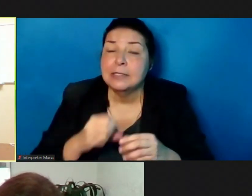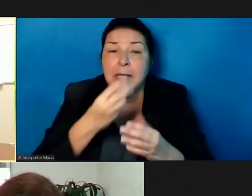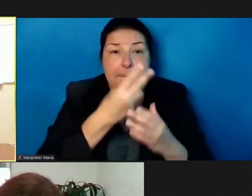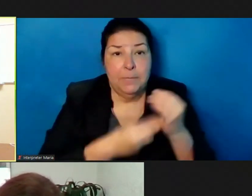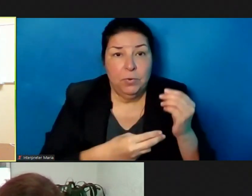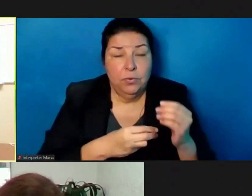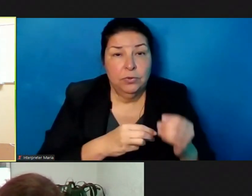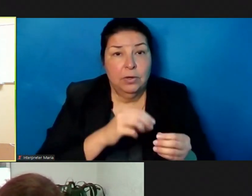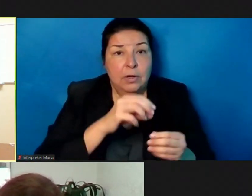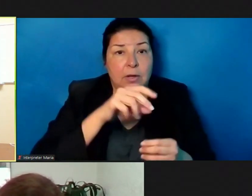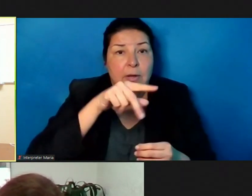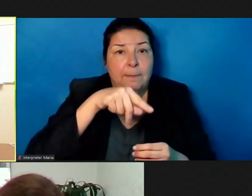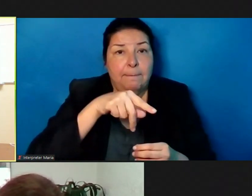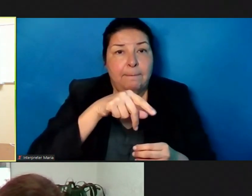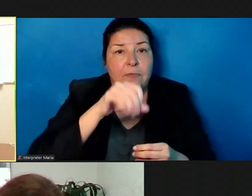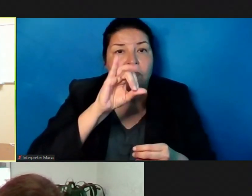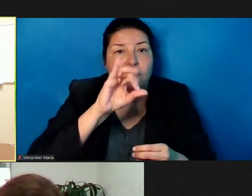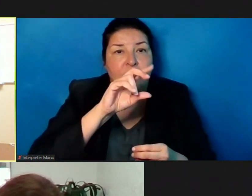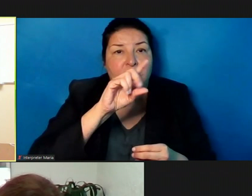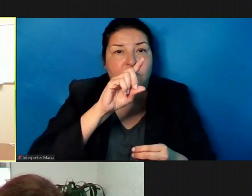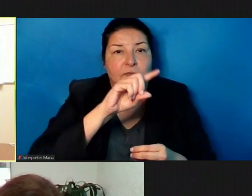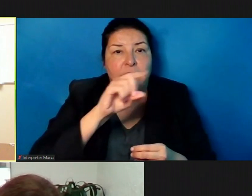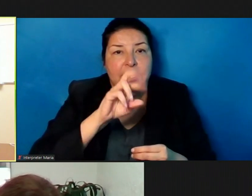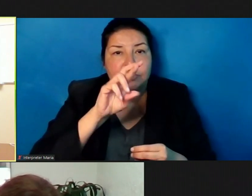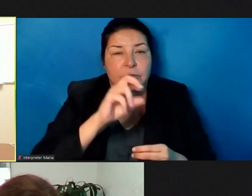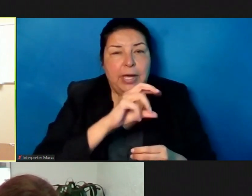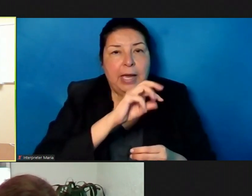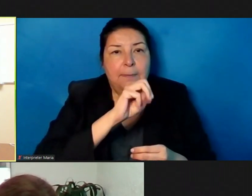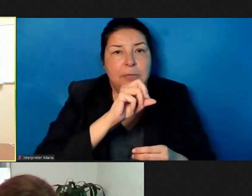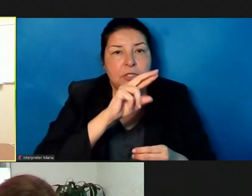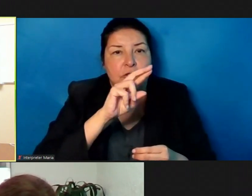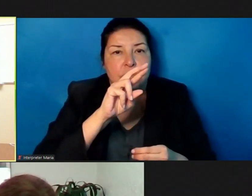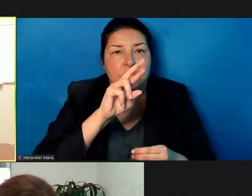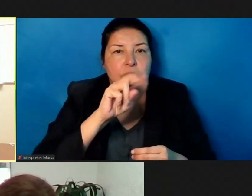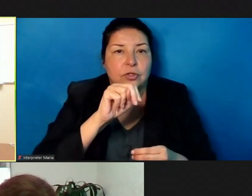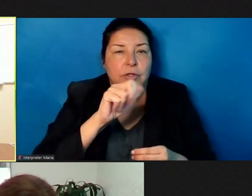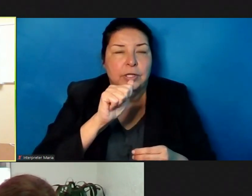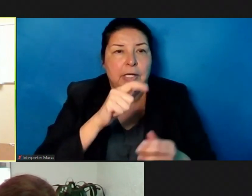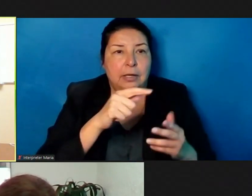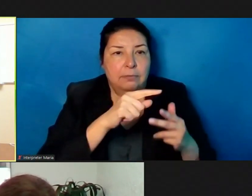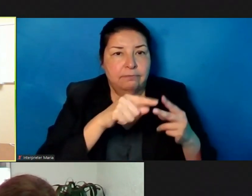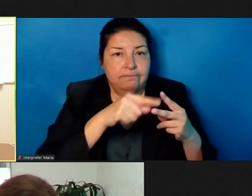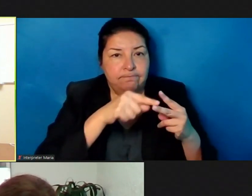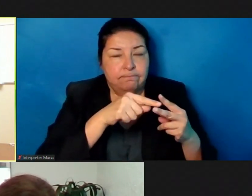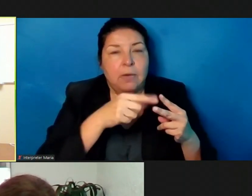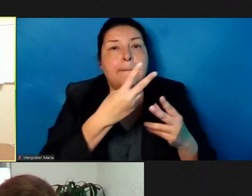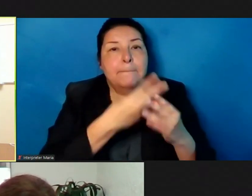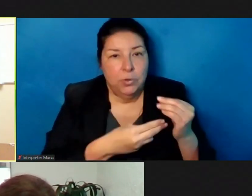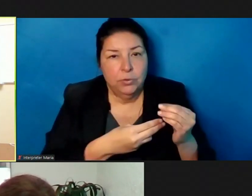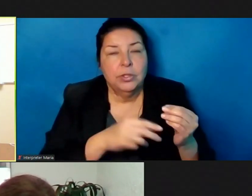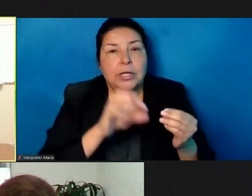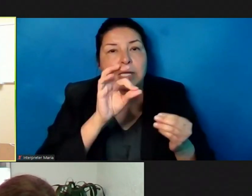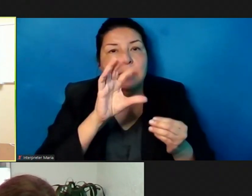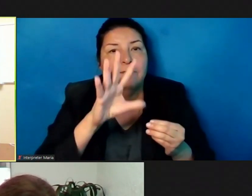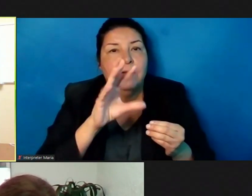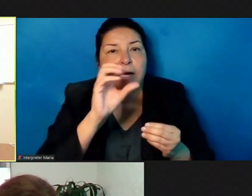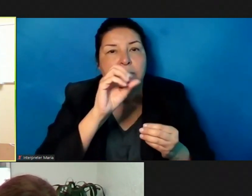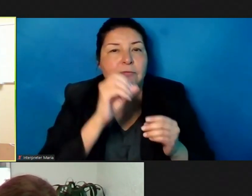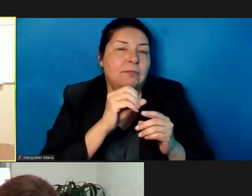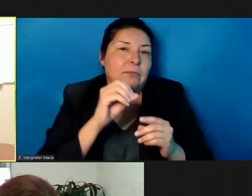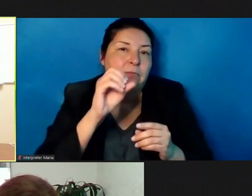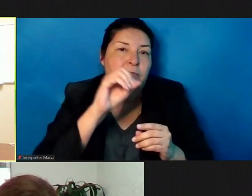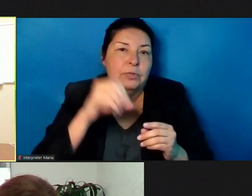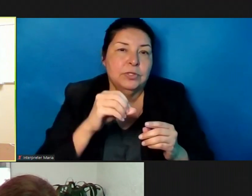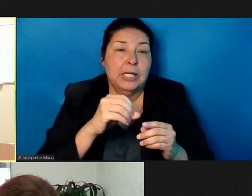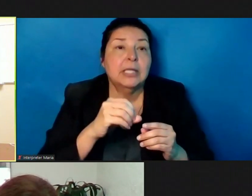only two that have emergency authorized use, both are 95% effective. For the Johnson & Johnson, which has not been authorized yet, it's a